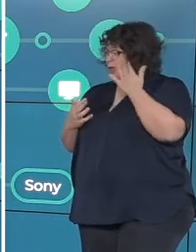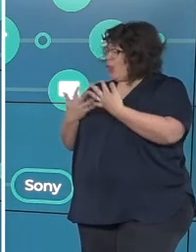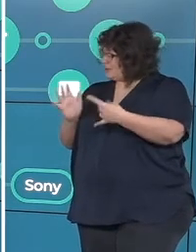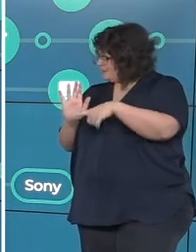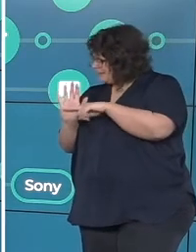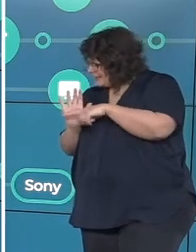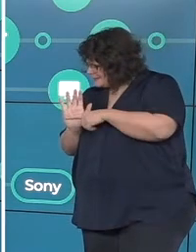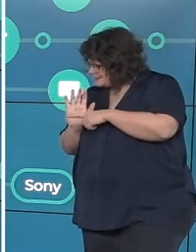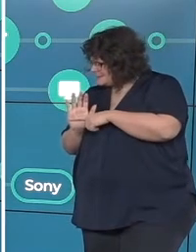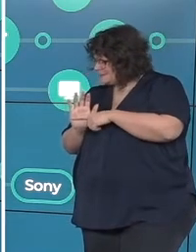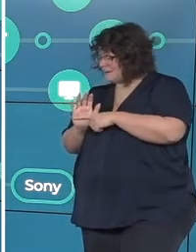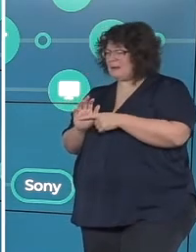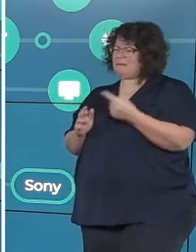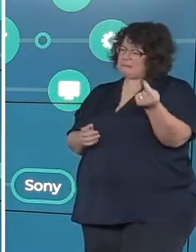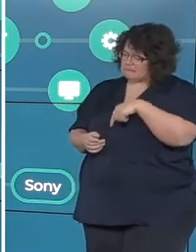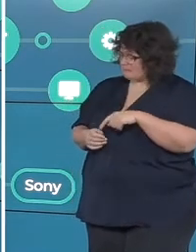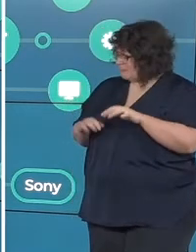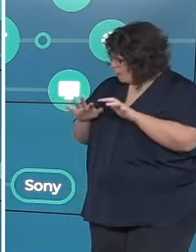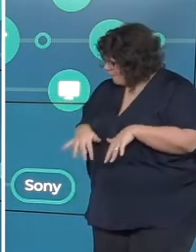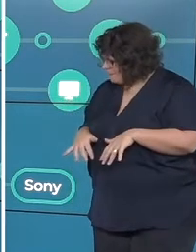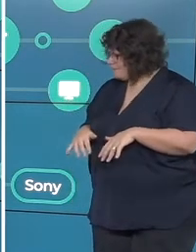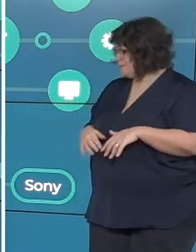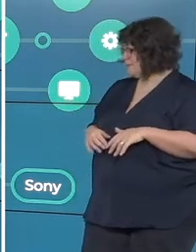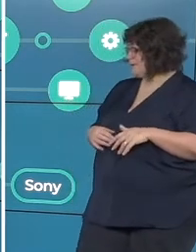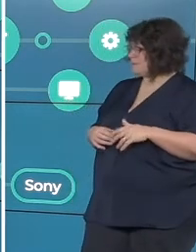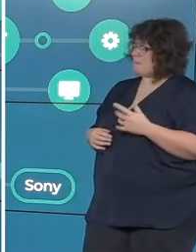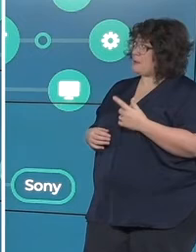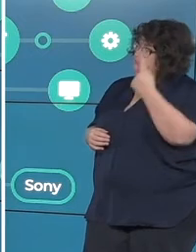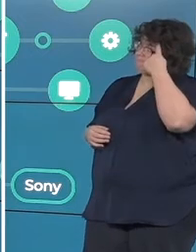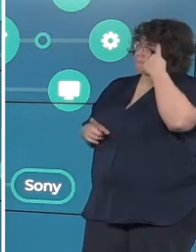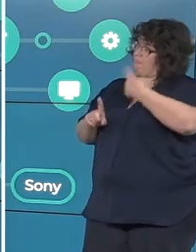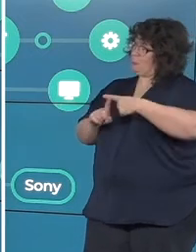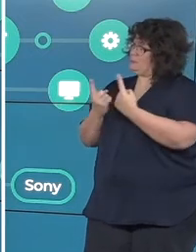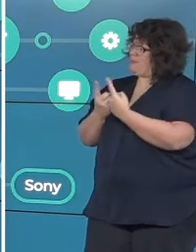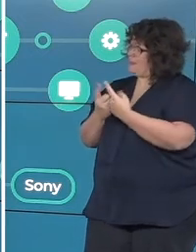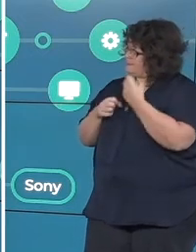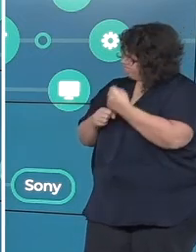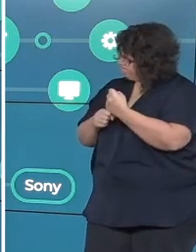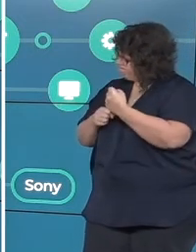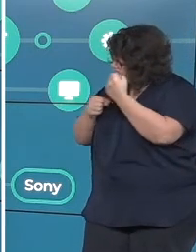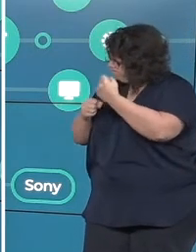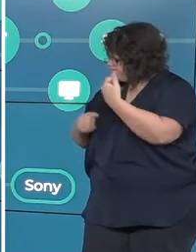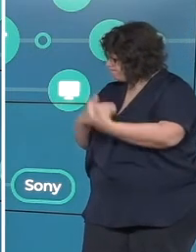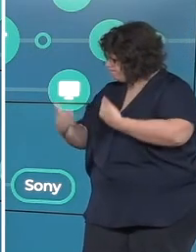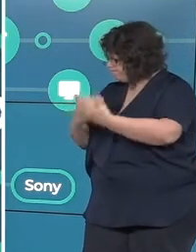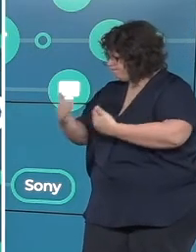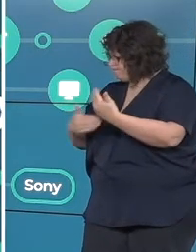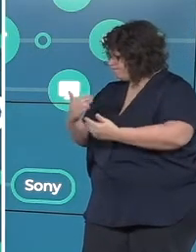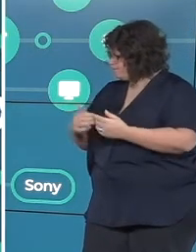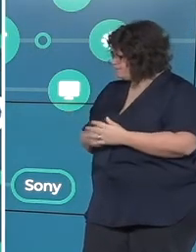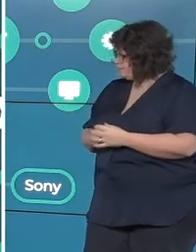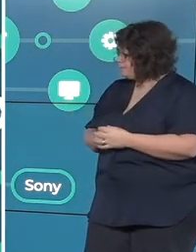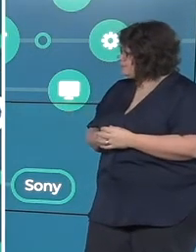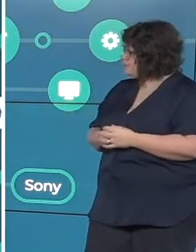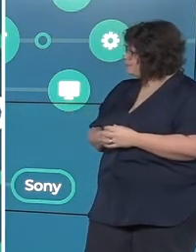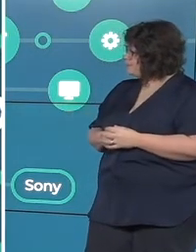I think that's something to definitely listen to. So thank you for that. Christopher? I got into accessibility. I'm the newbie on stage. I've only been